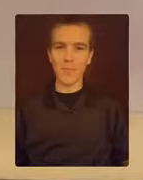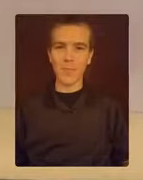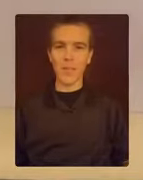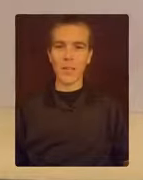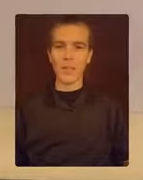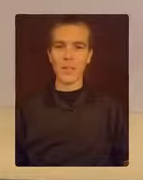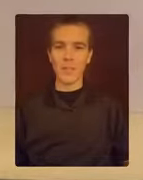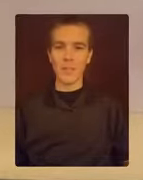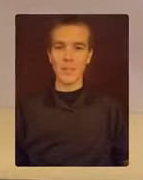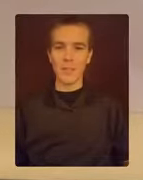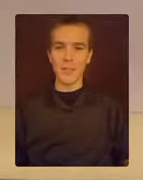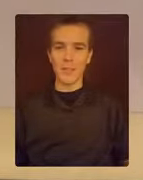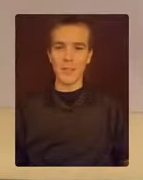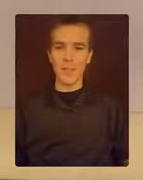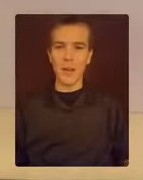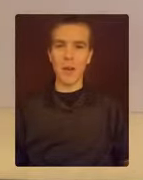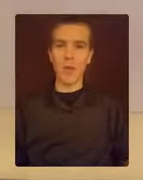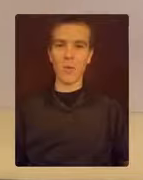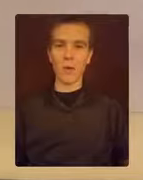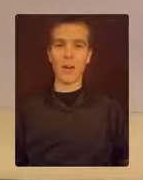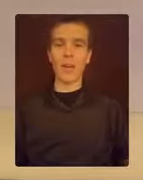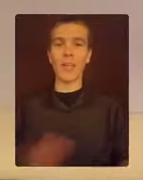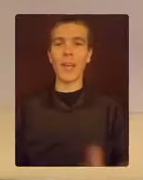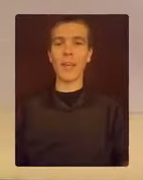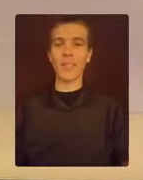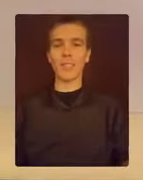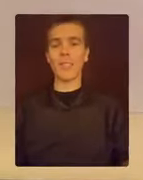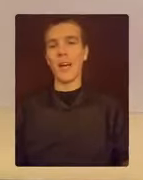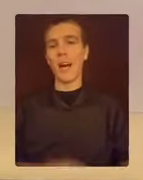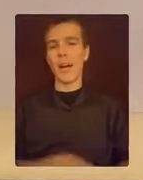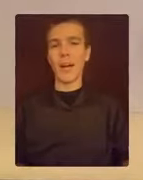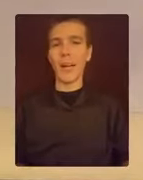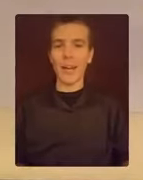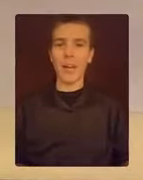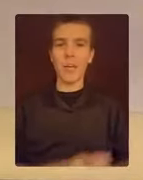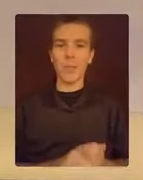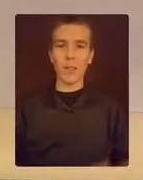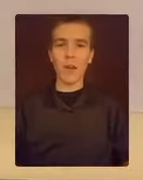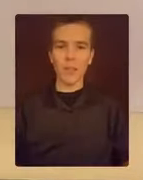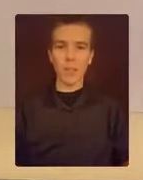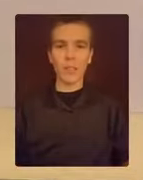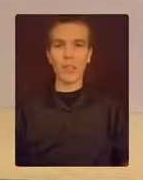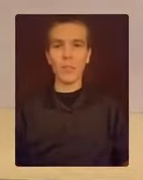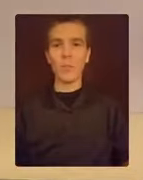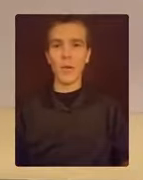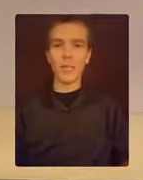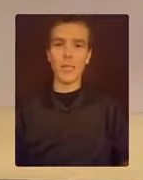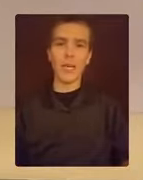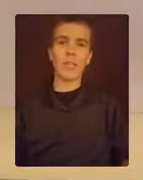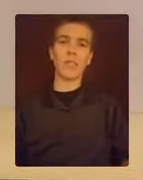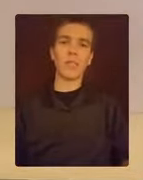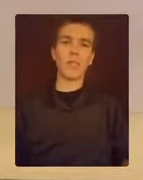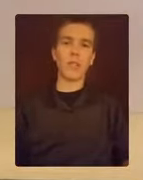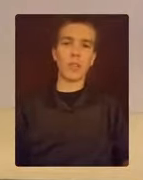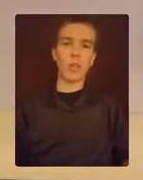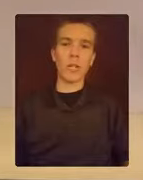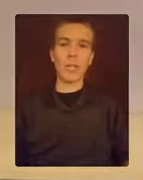in case they did not see it? Oh, okay. Yes, I am launching a new